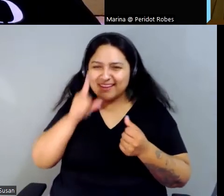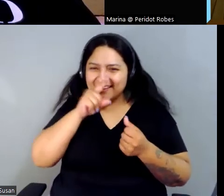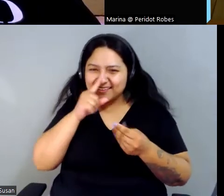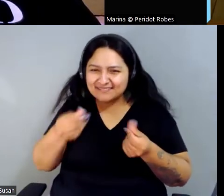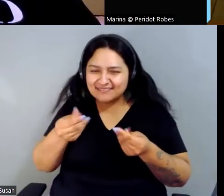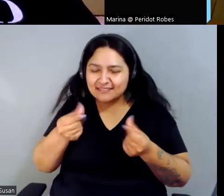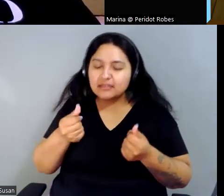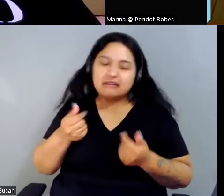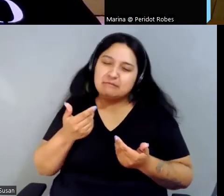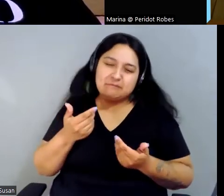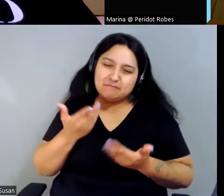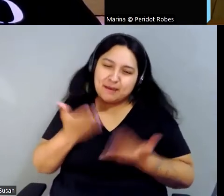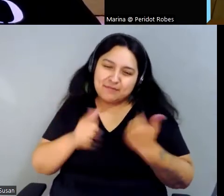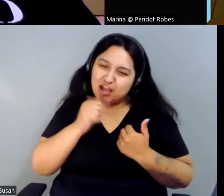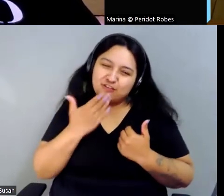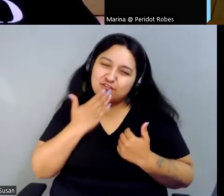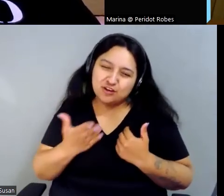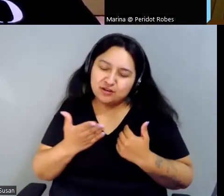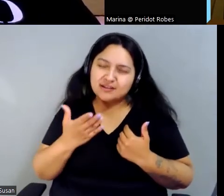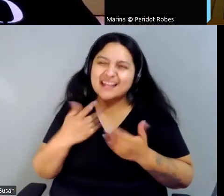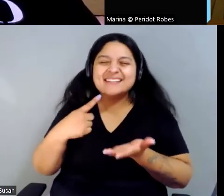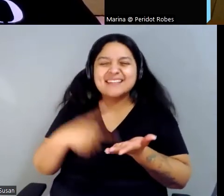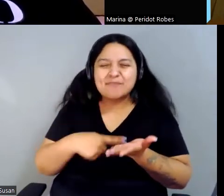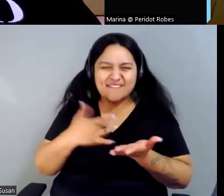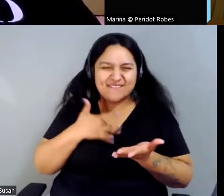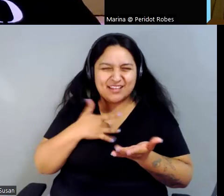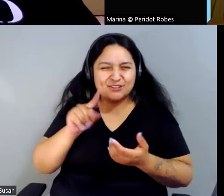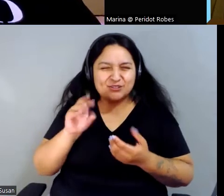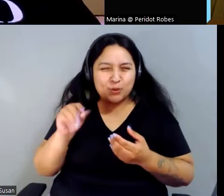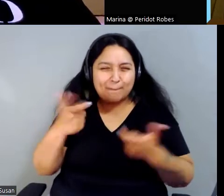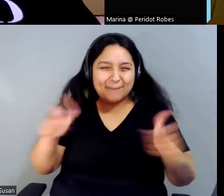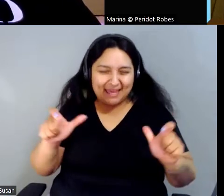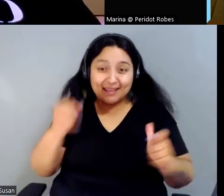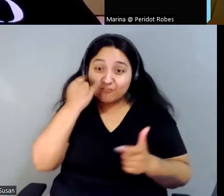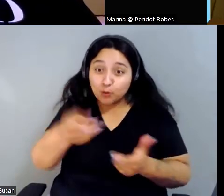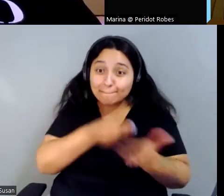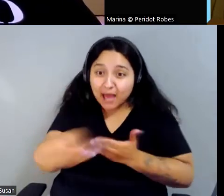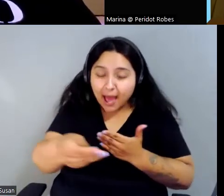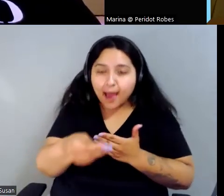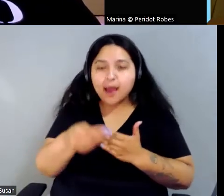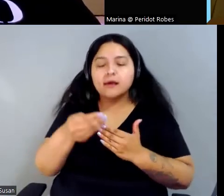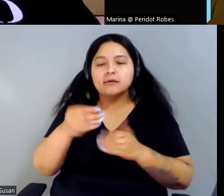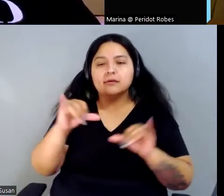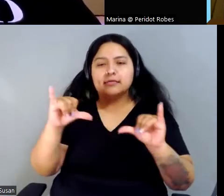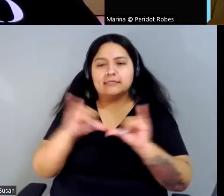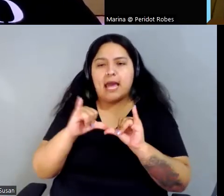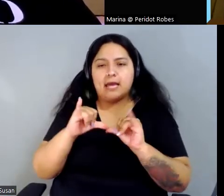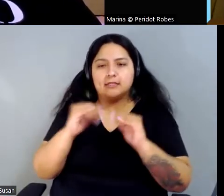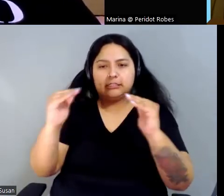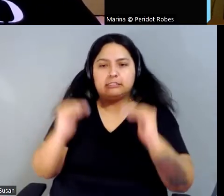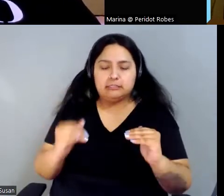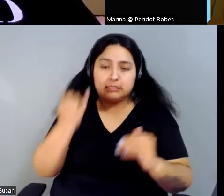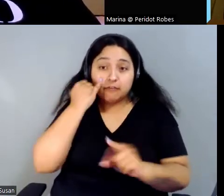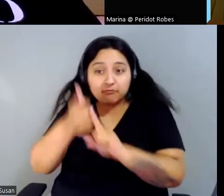like a little too big. So maybe, size down for a more snug fit, because I like to have a more snug fit in my